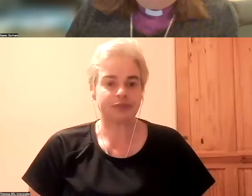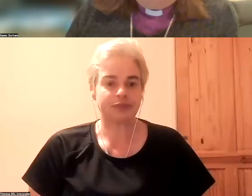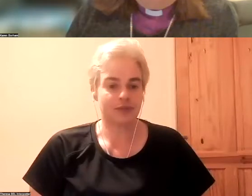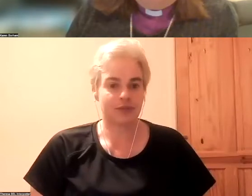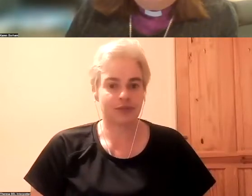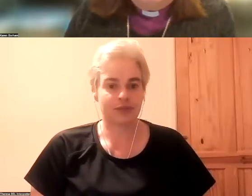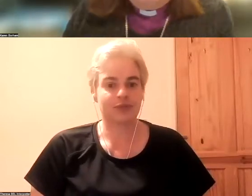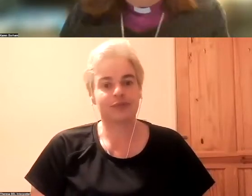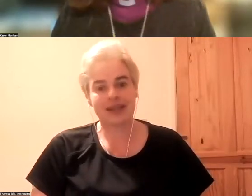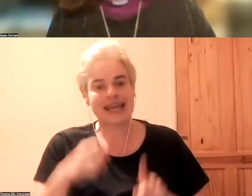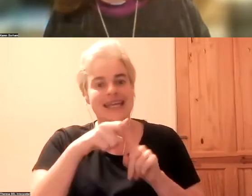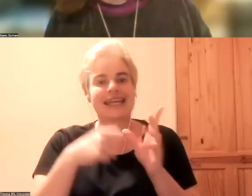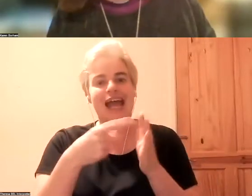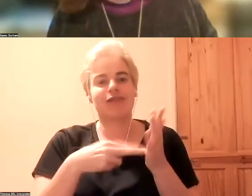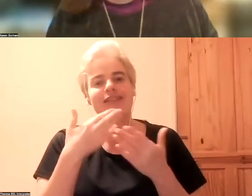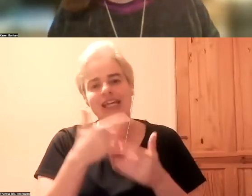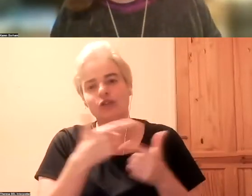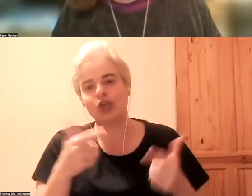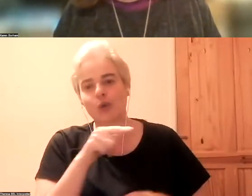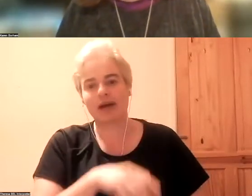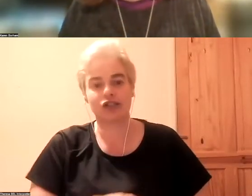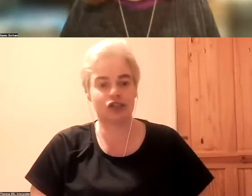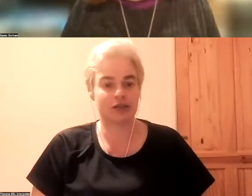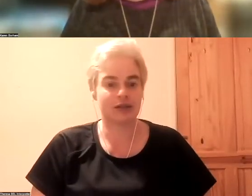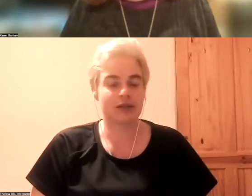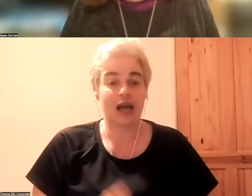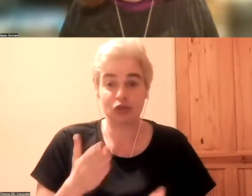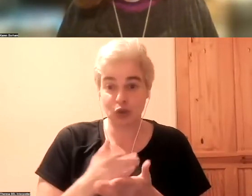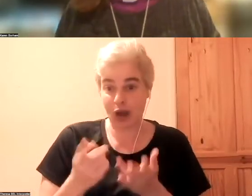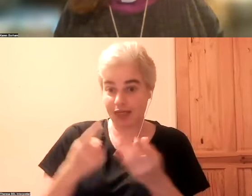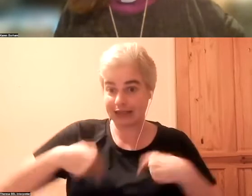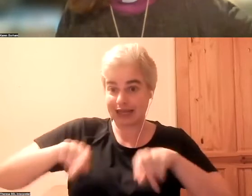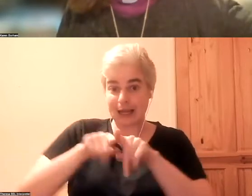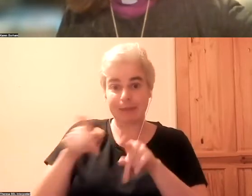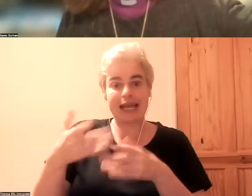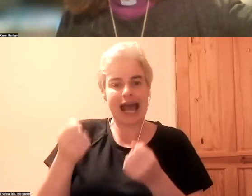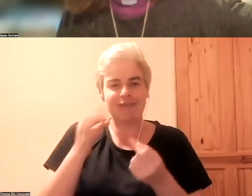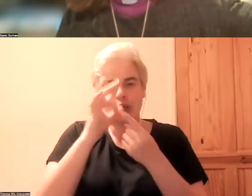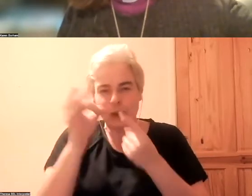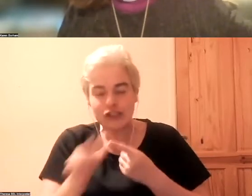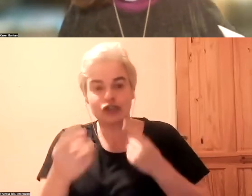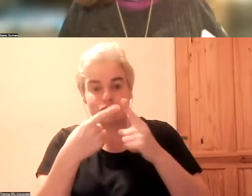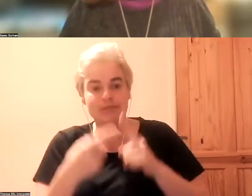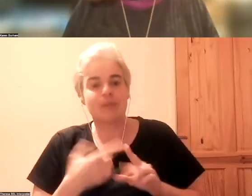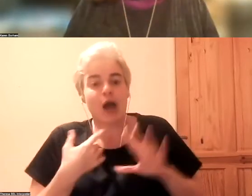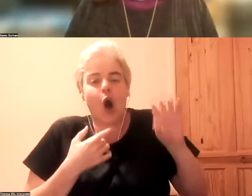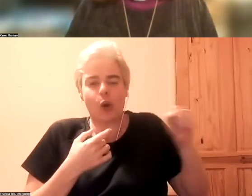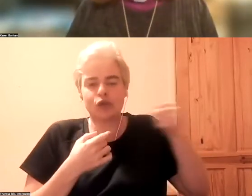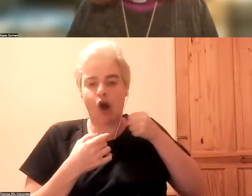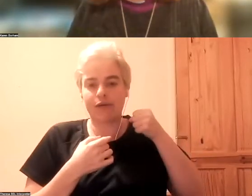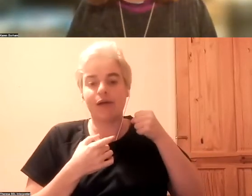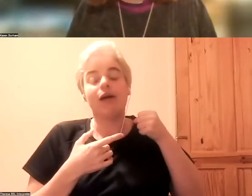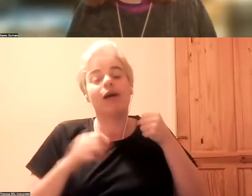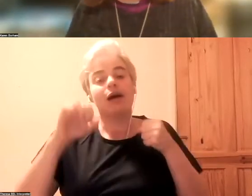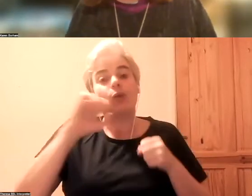Karen, thank you for that. Thank you so much. I'm sure that others like me have questions and responses, but hold on to them for now, because we're going